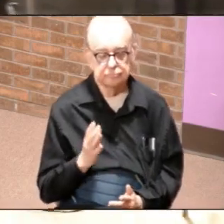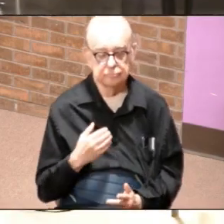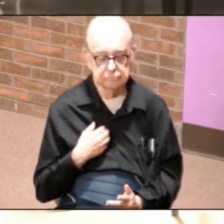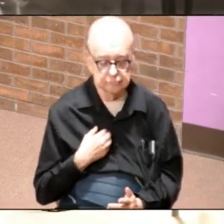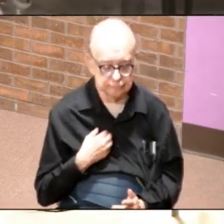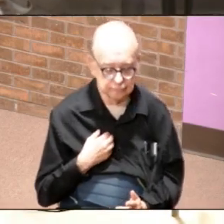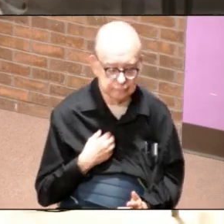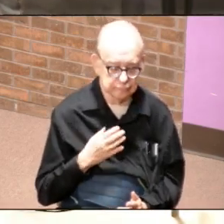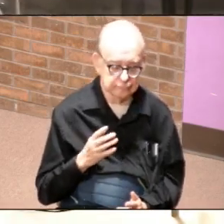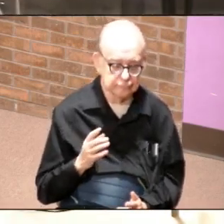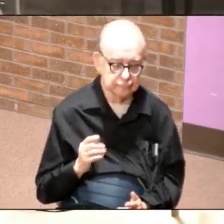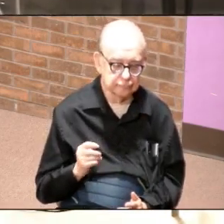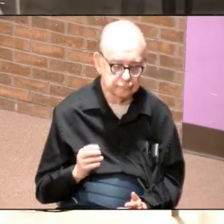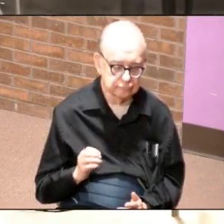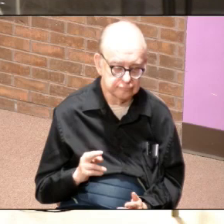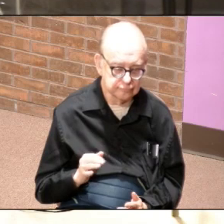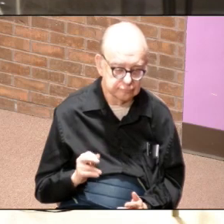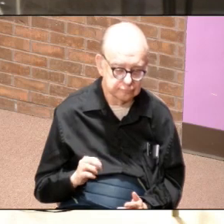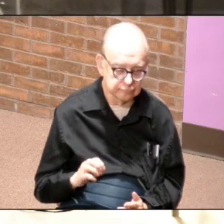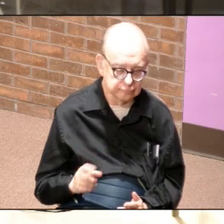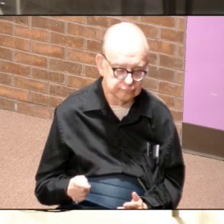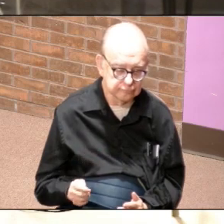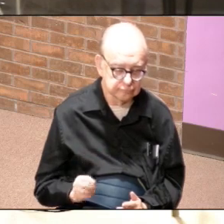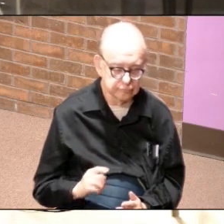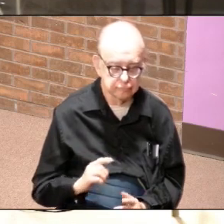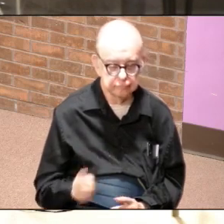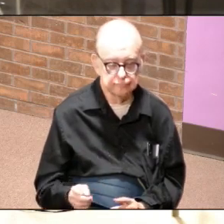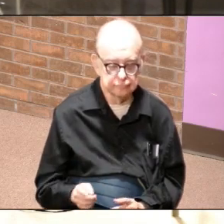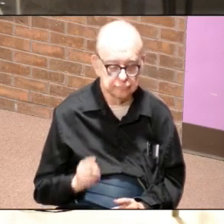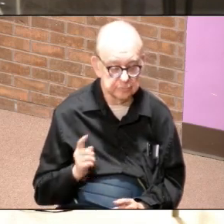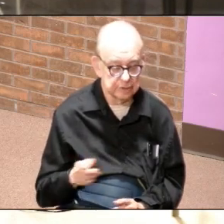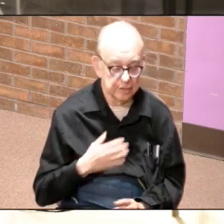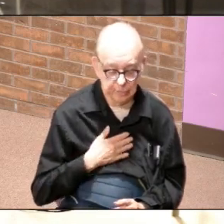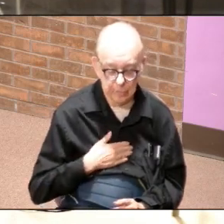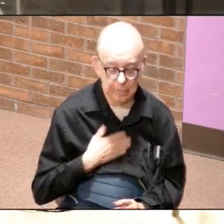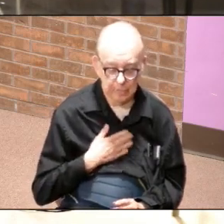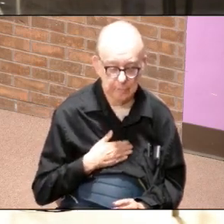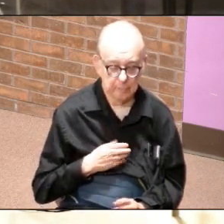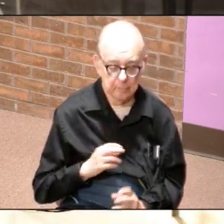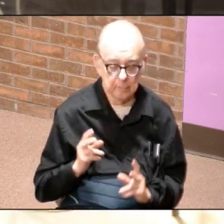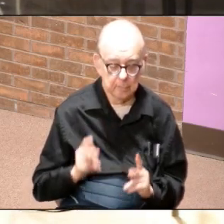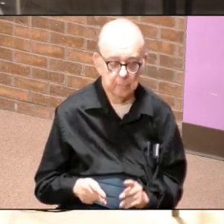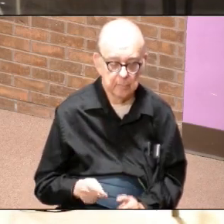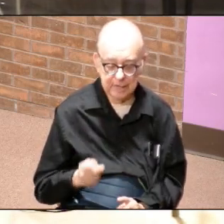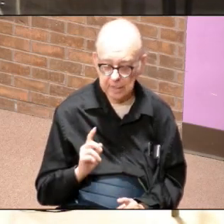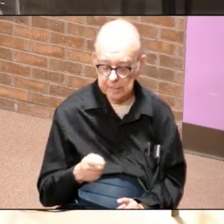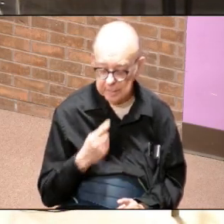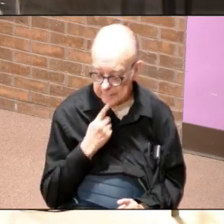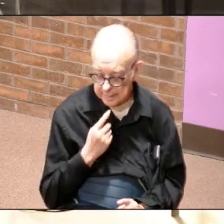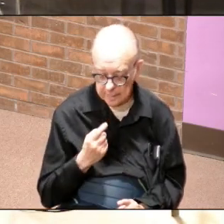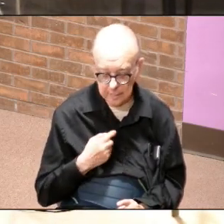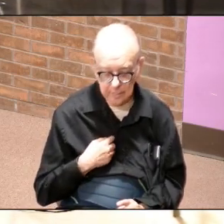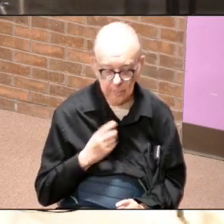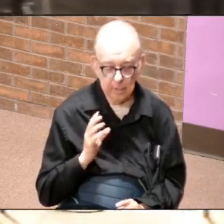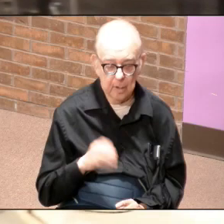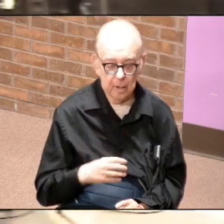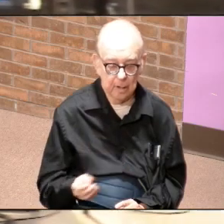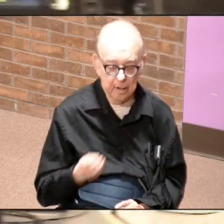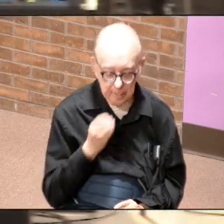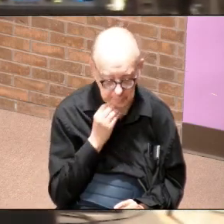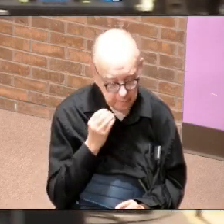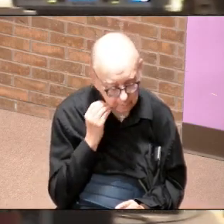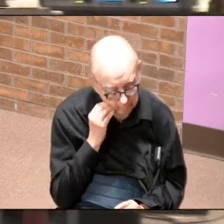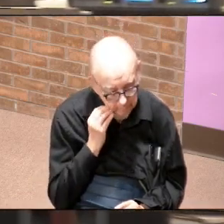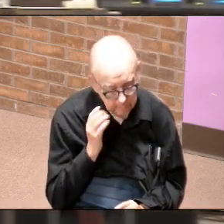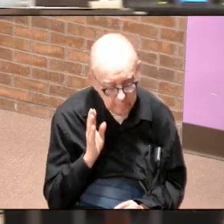God's catering it, and we get to go over there and enjoy, and nobody's going to tell me that I got to be back home by such